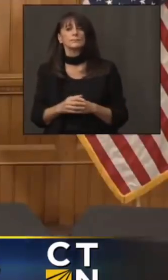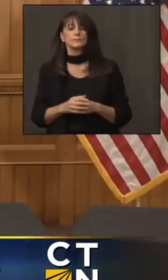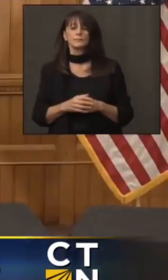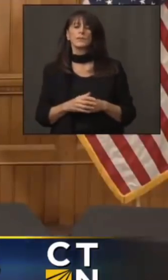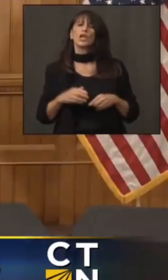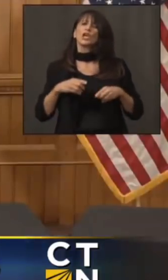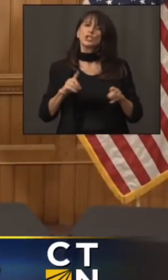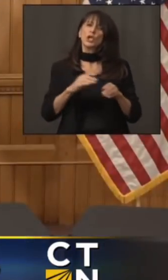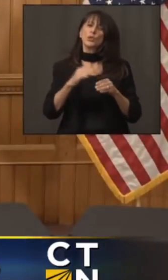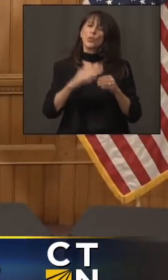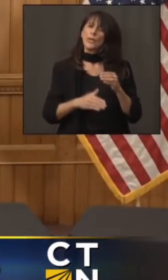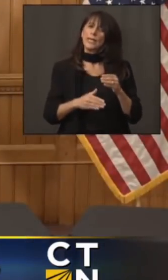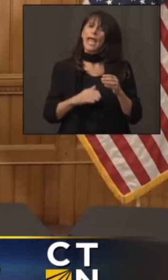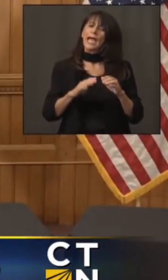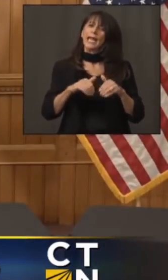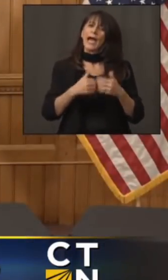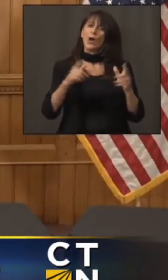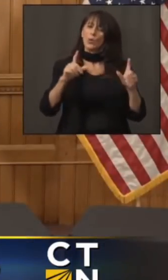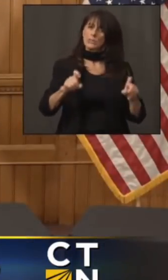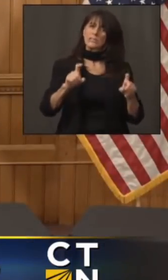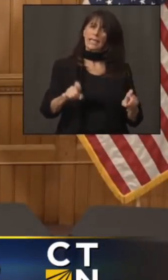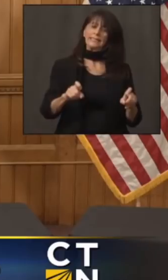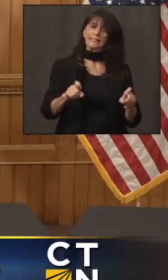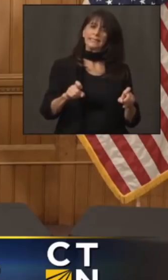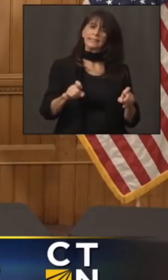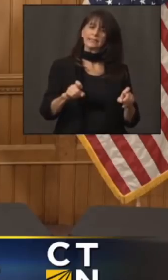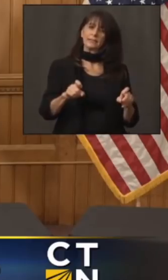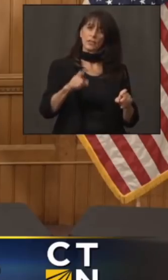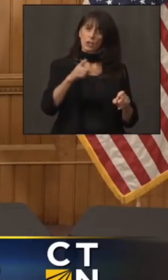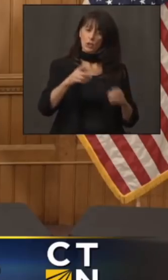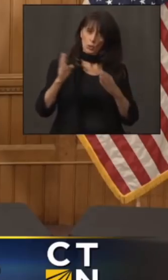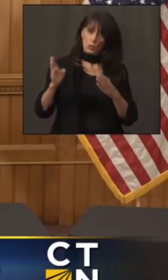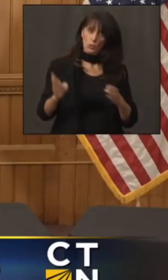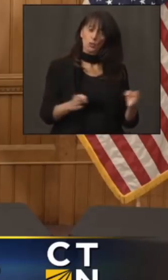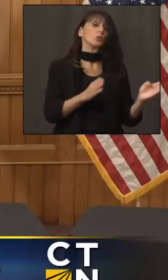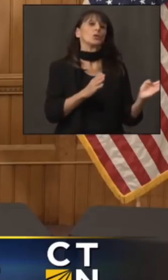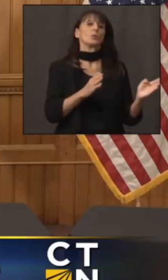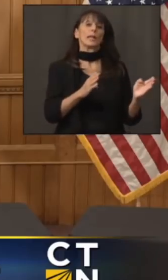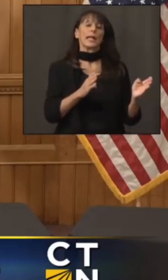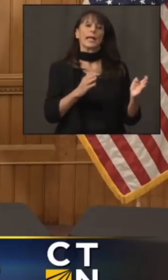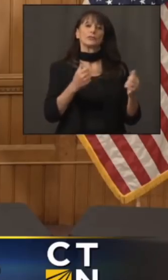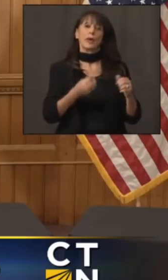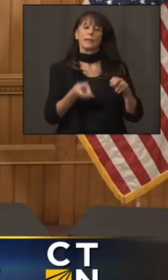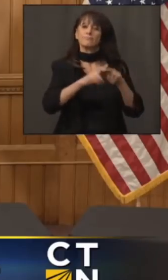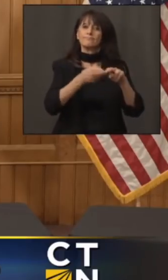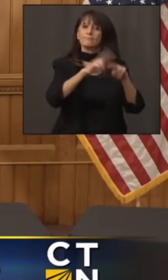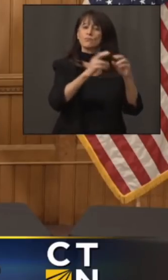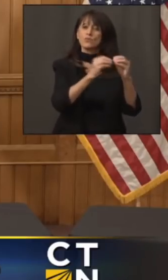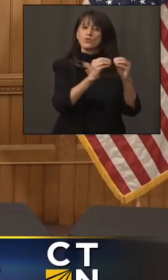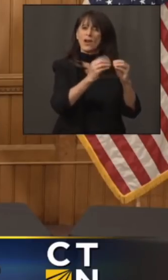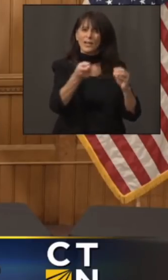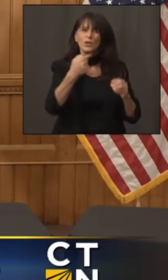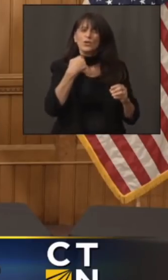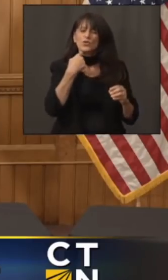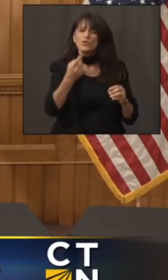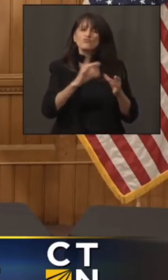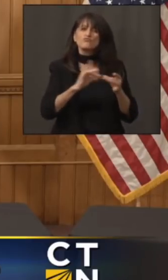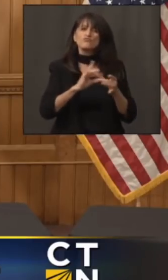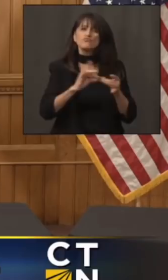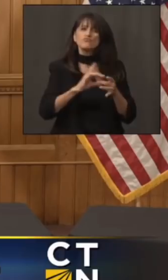the weekend, and do you have plans to try to ramp it up? I know there's talk of having a big